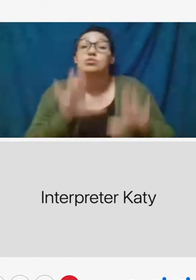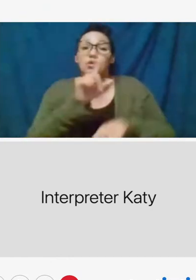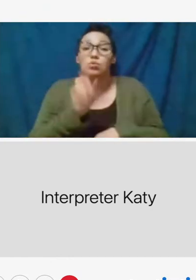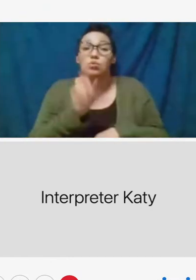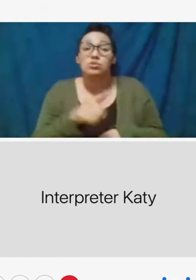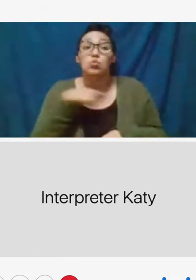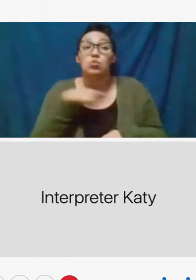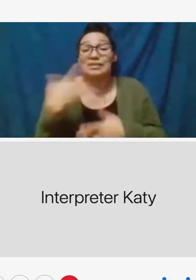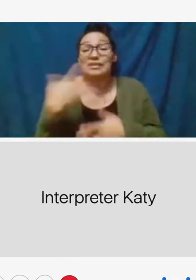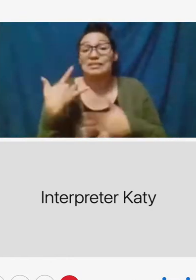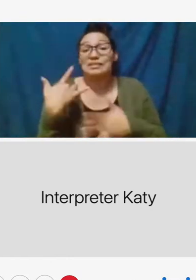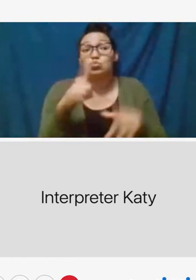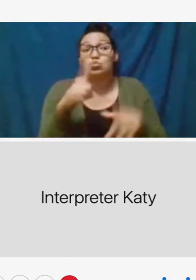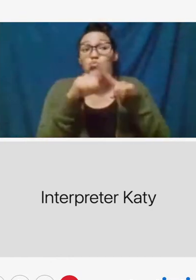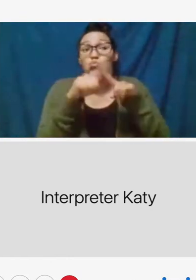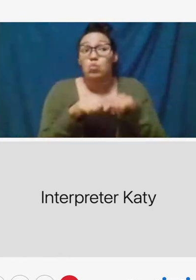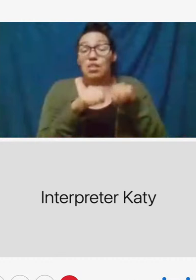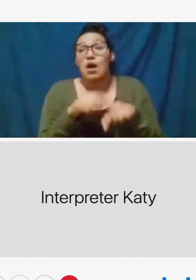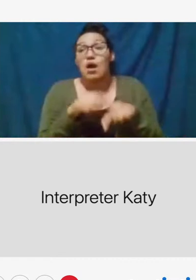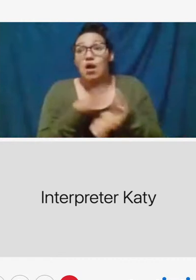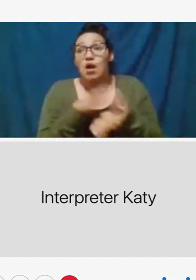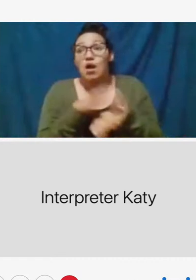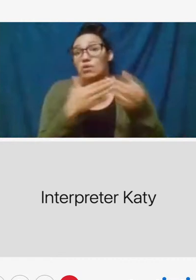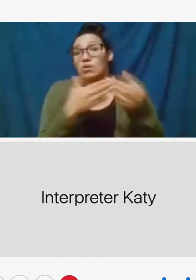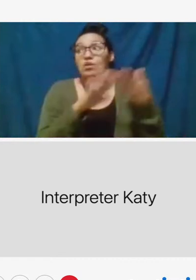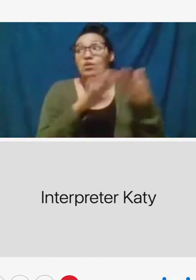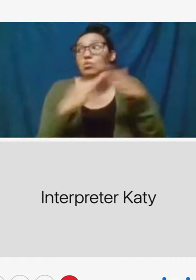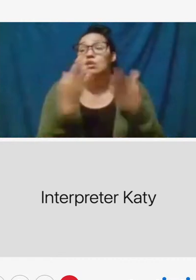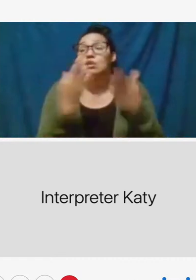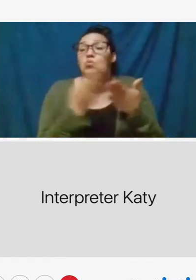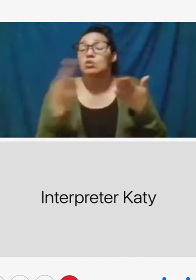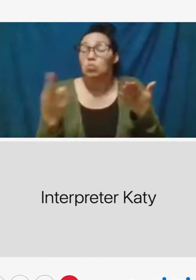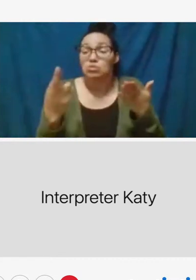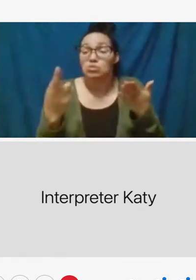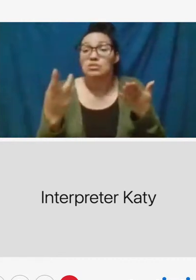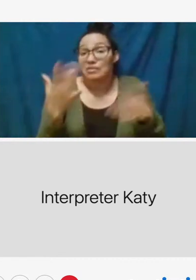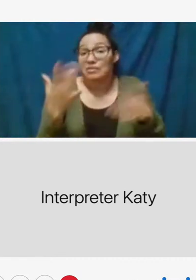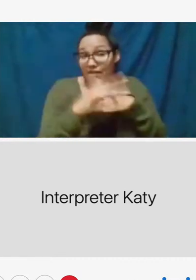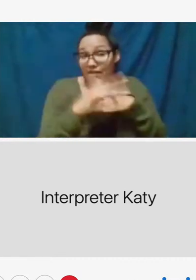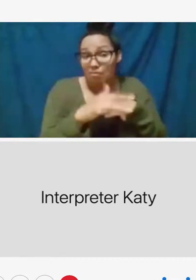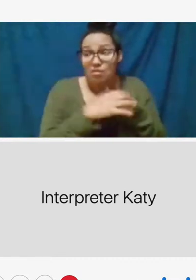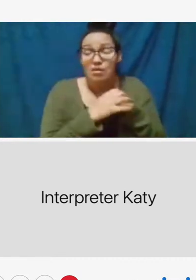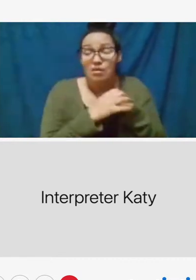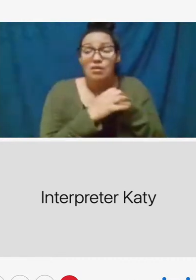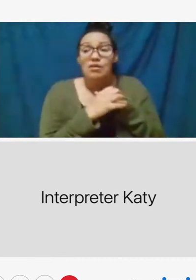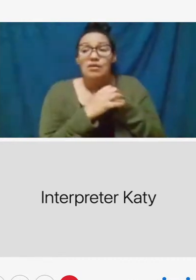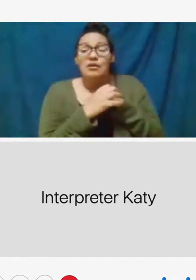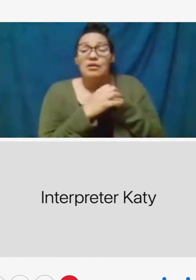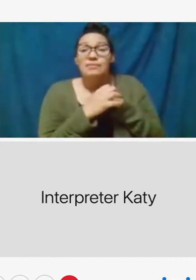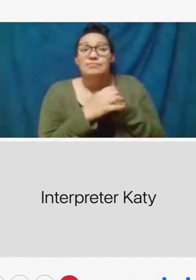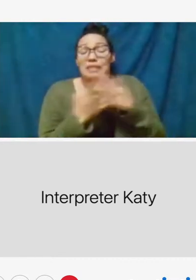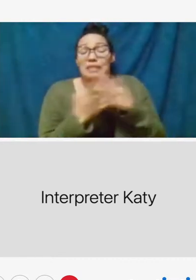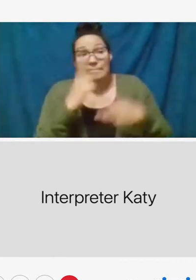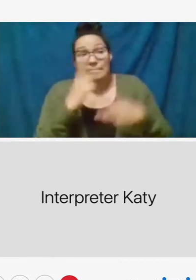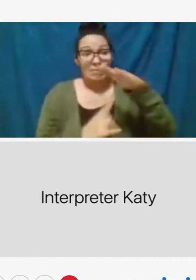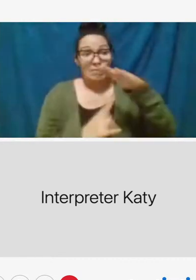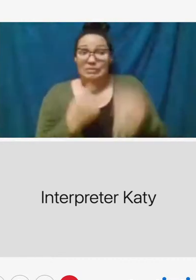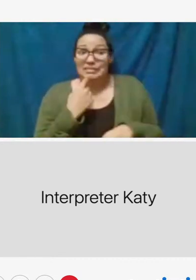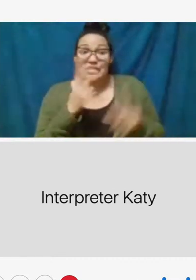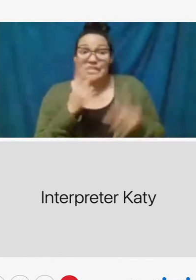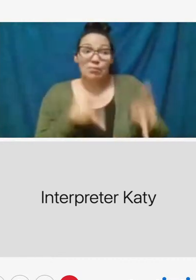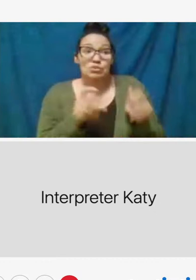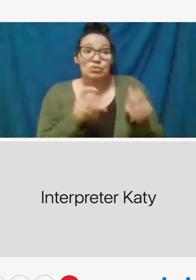on whatever Community Resources we have available I'd have to be humbled and say that the person with that knowledge would be Miss